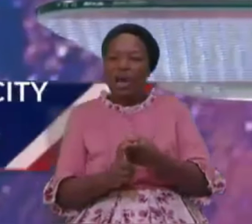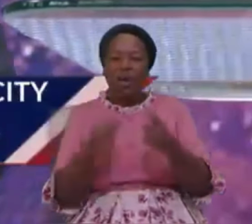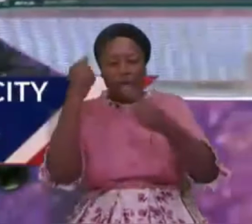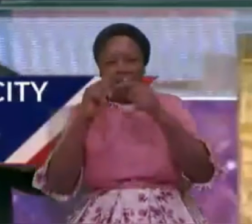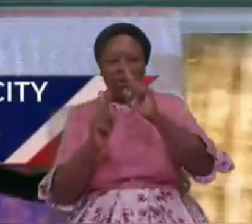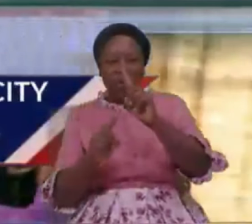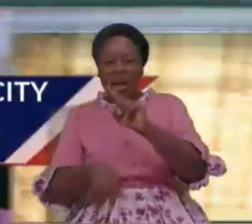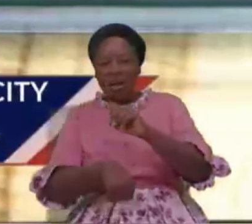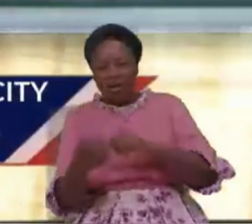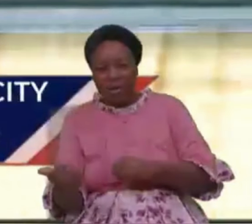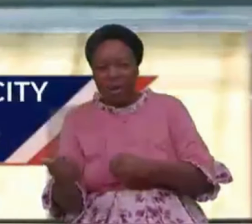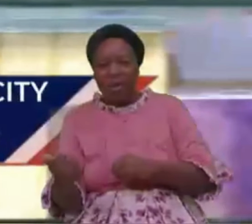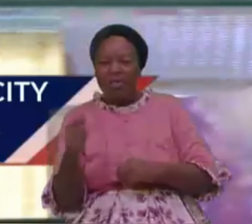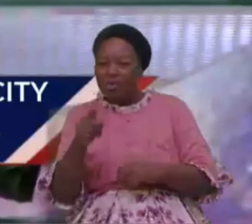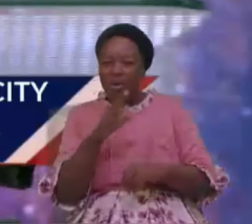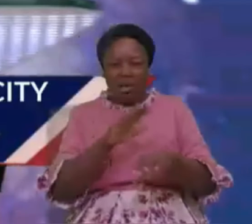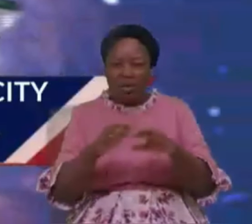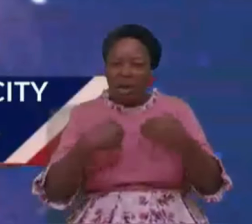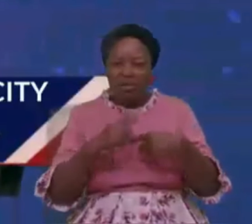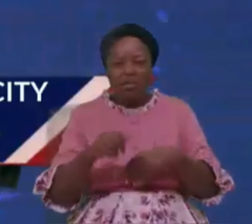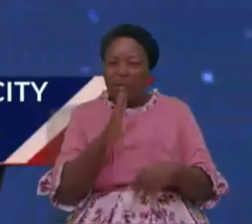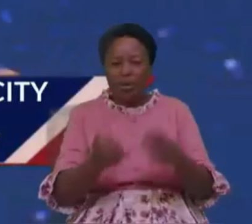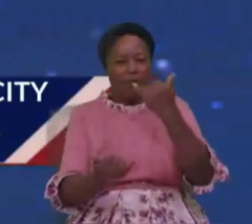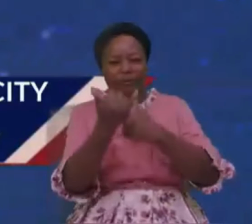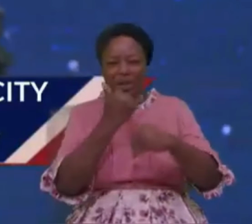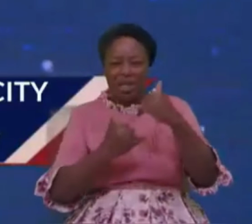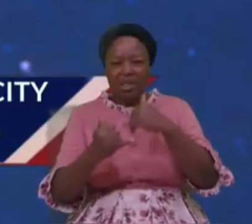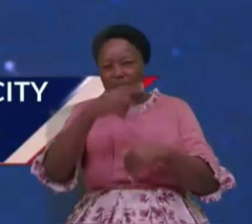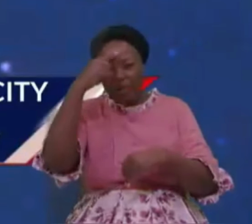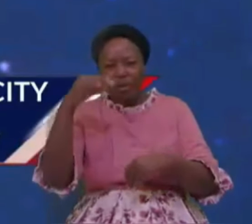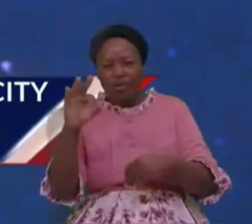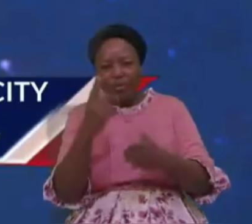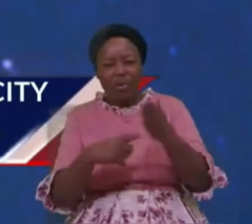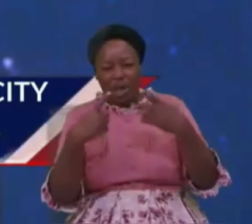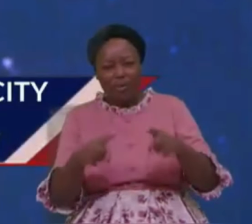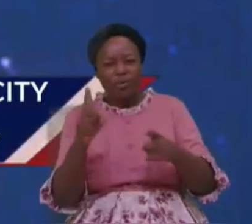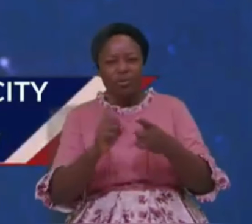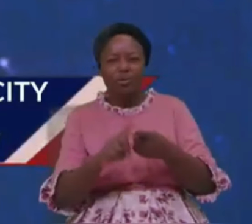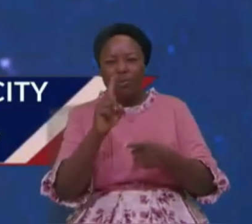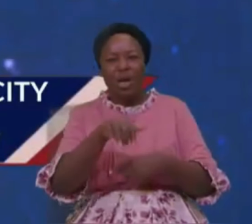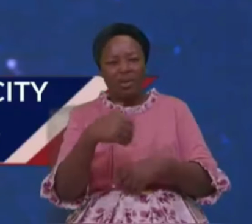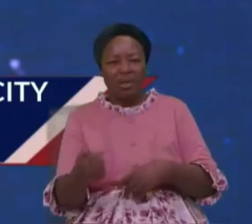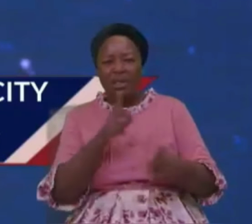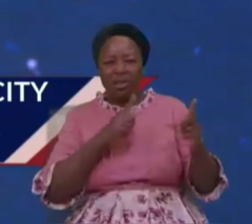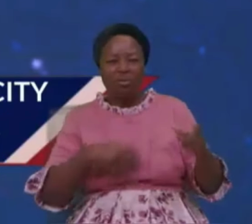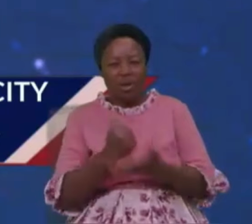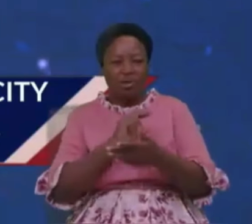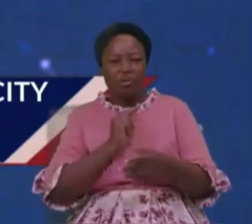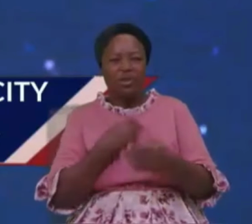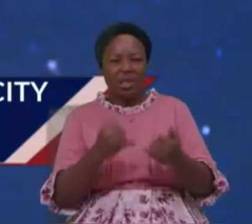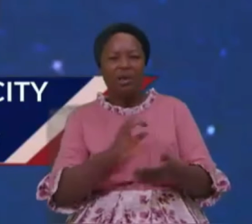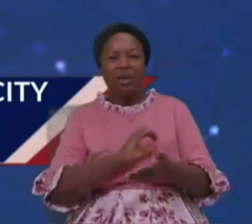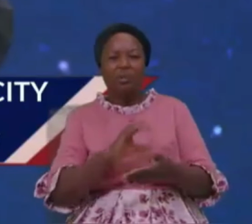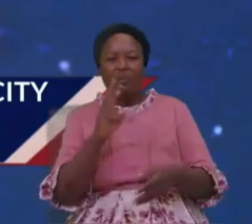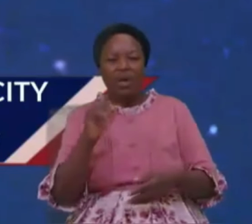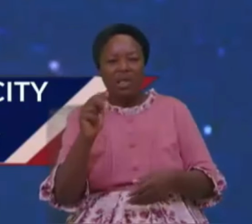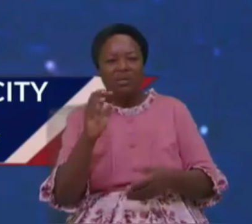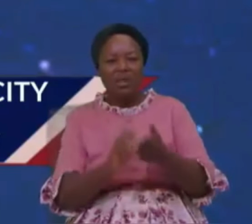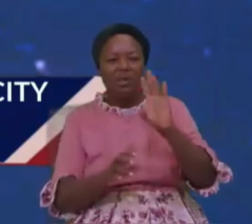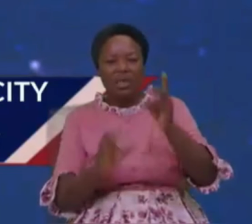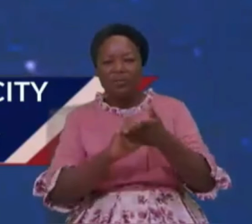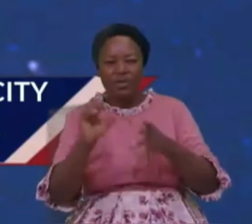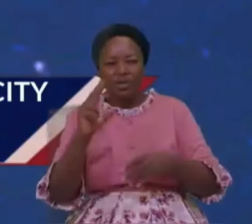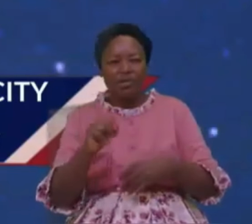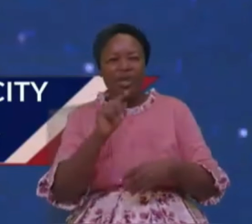looking at verse 12. Here is the very basis of true fellowship. Therefore, all things whatsoever ye would